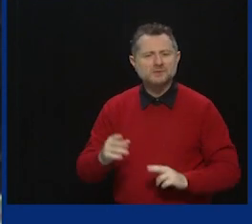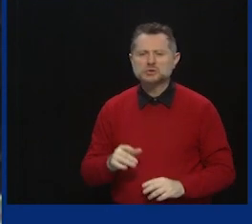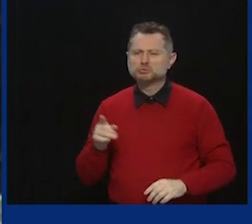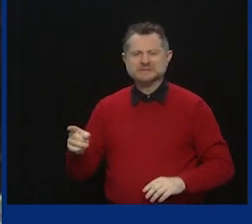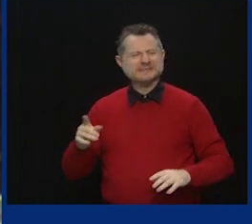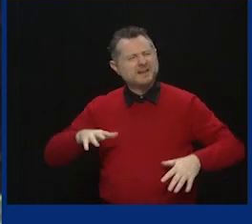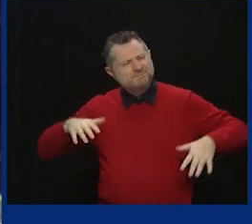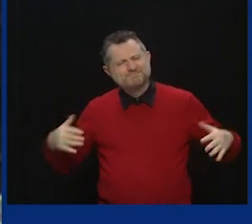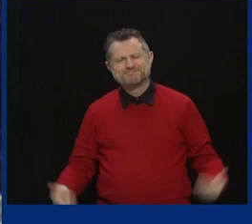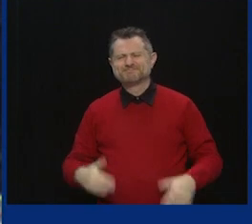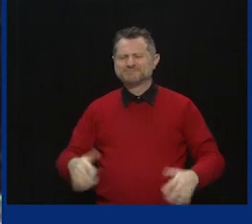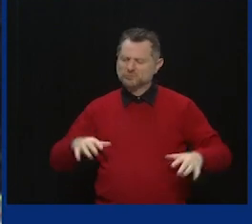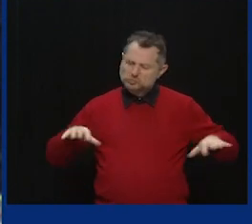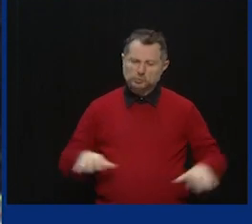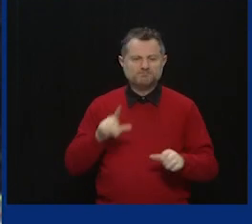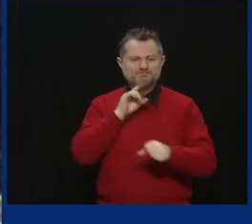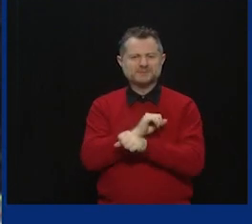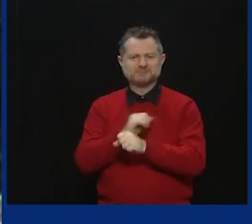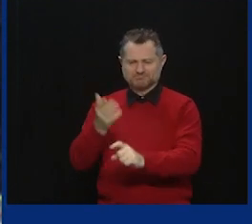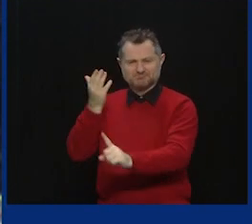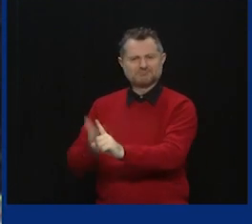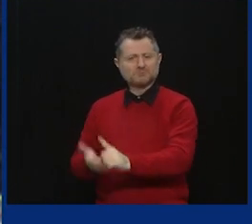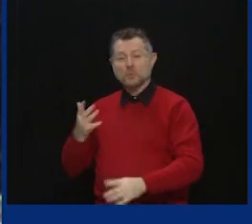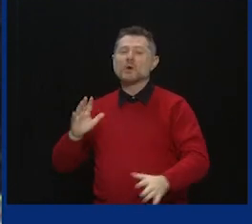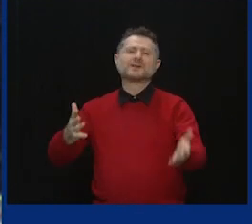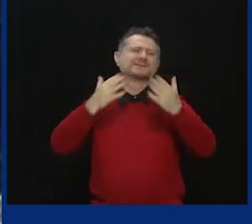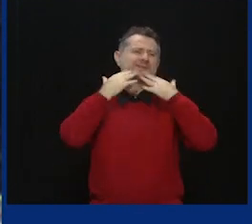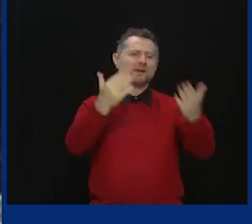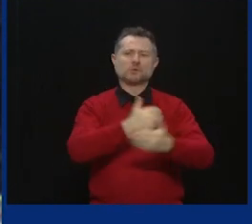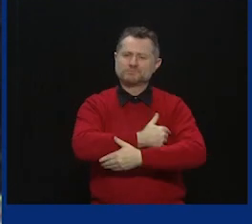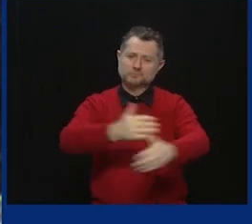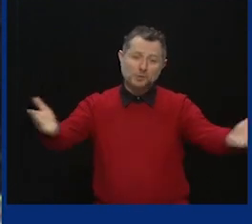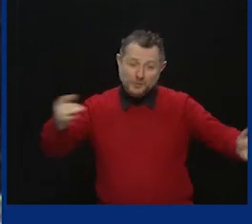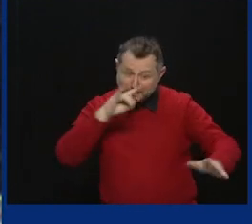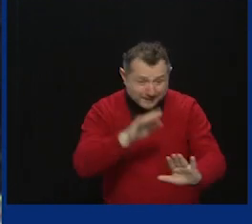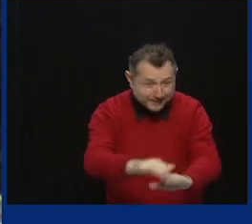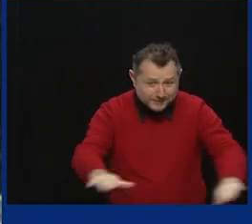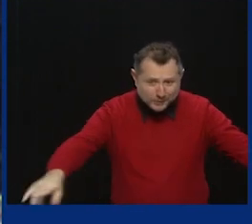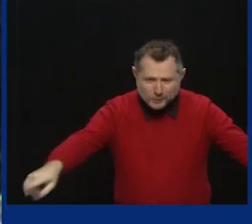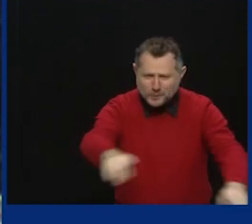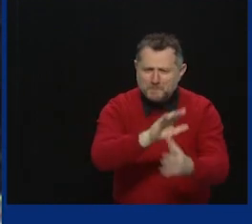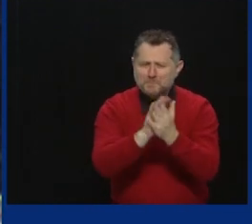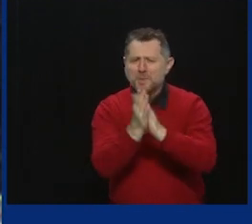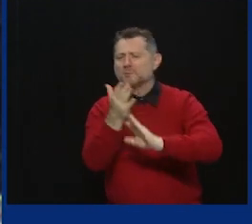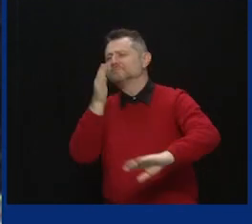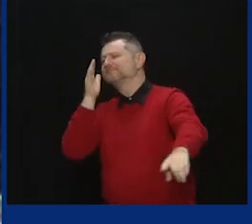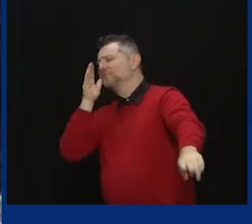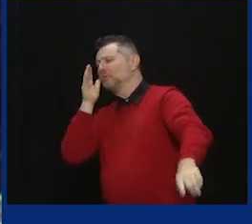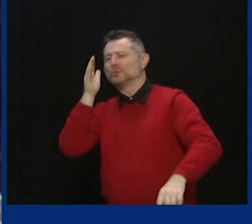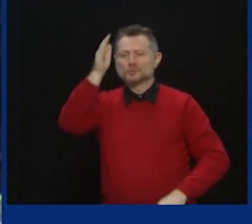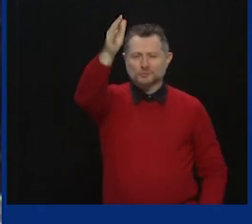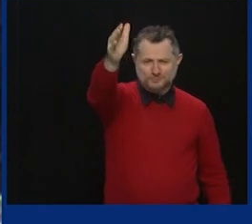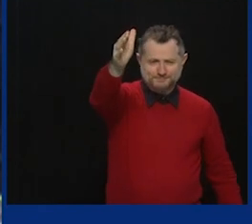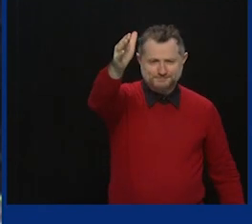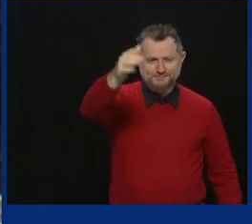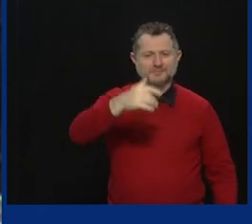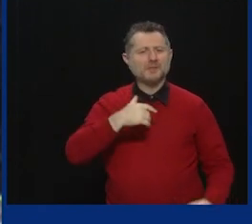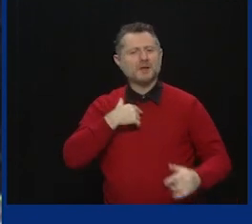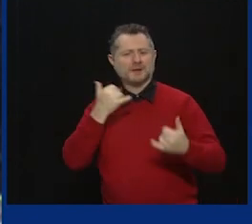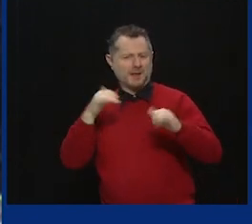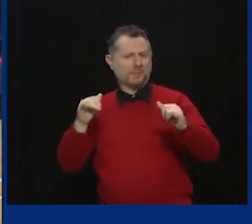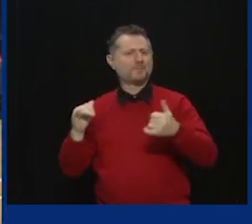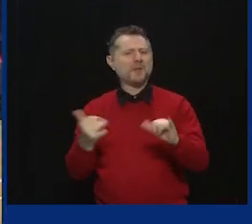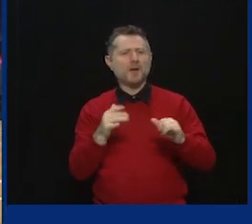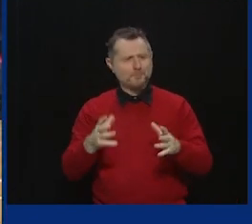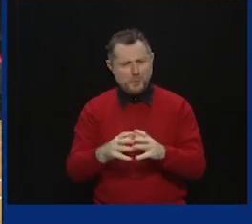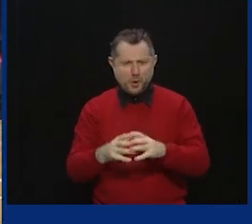being a doer, and that's what we're doing today. Thank you so much to your kids. You are our future. You are our future, and we will do it together. Let's play some ball. Where's my Jimmy? No, let's